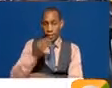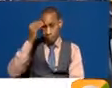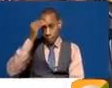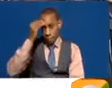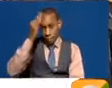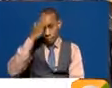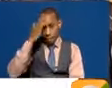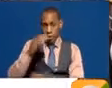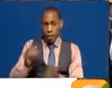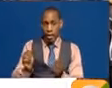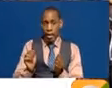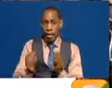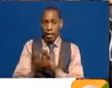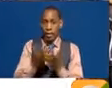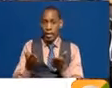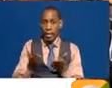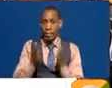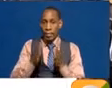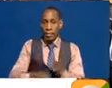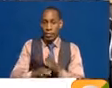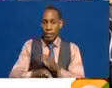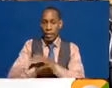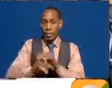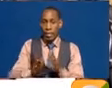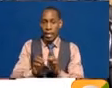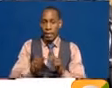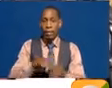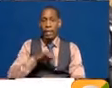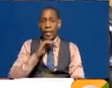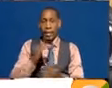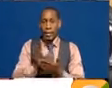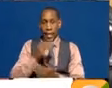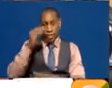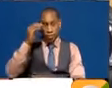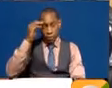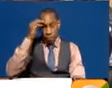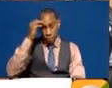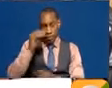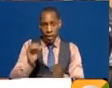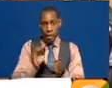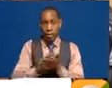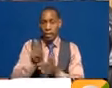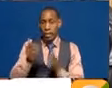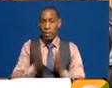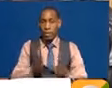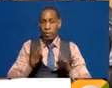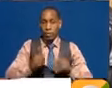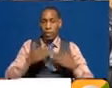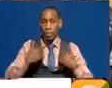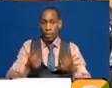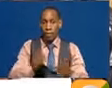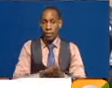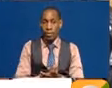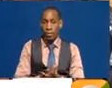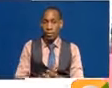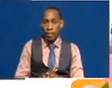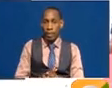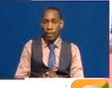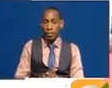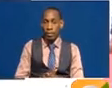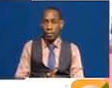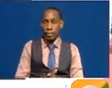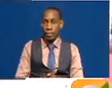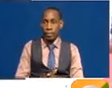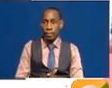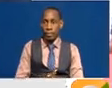but death leaves a memory no one can heal. You are our biggest fan and greatest role model.